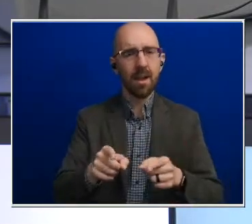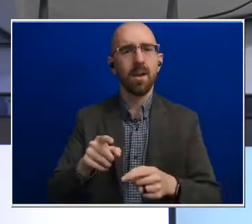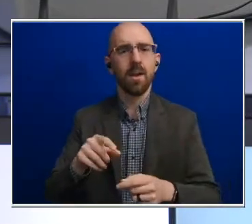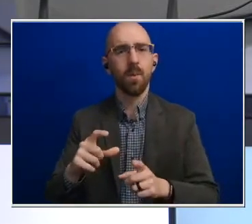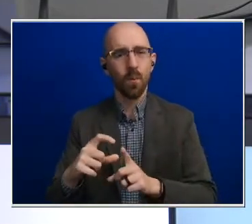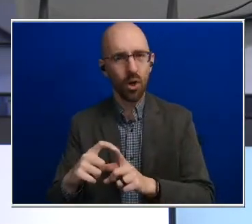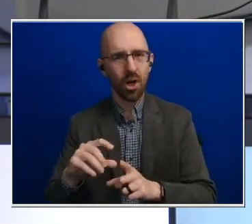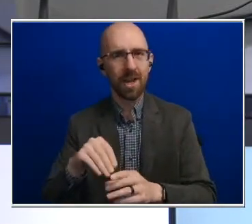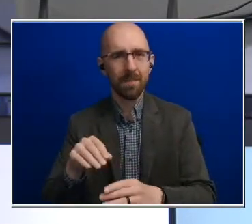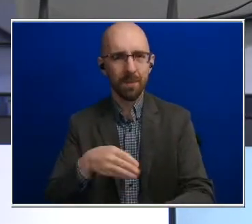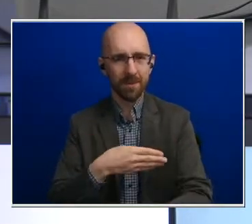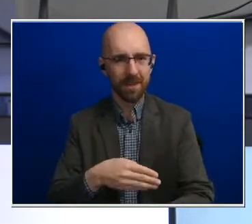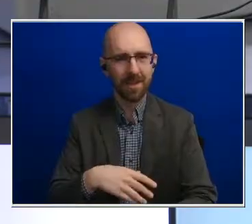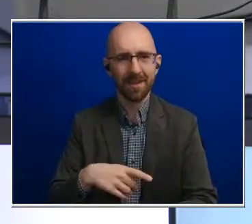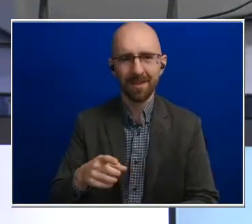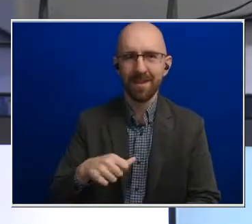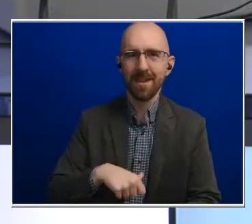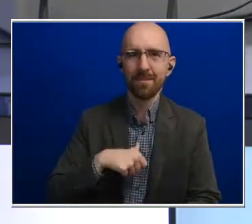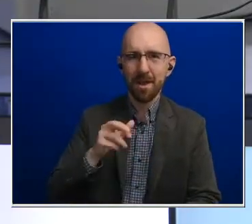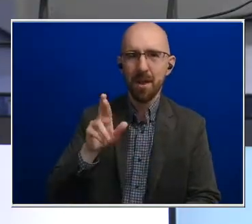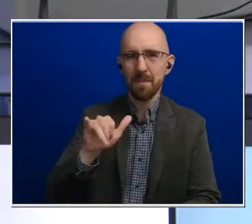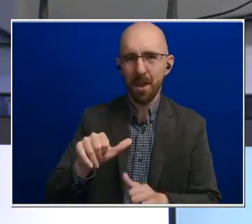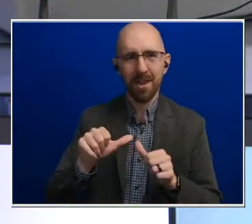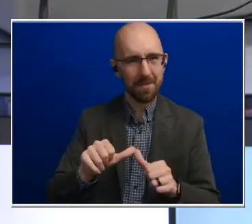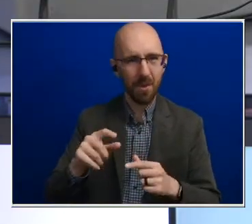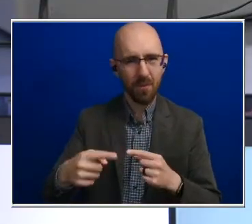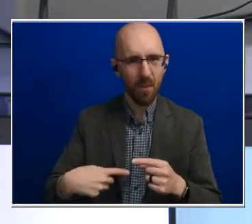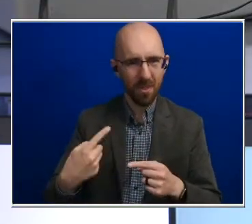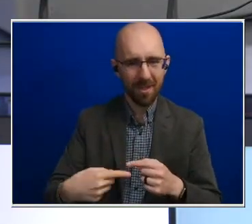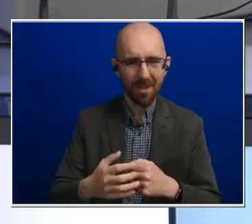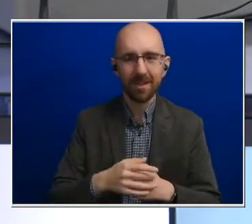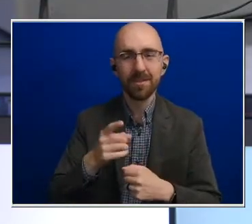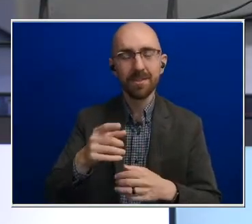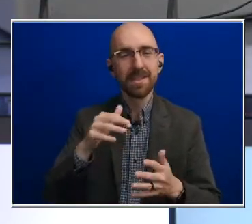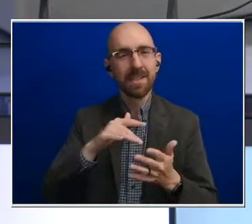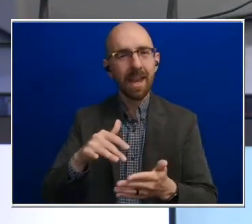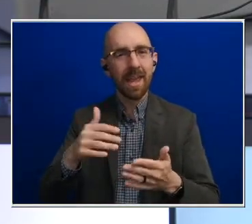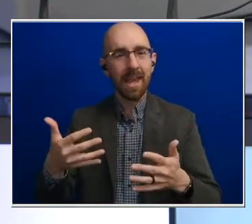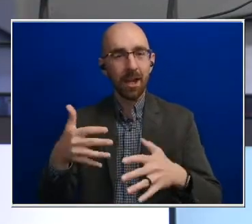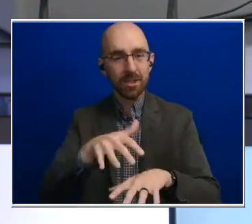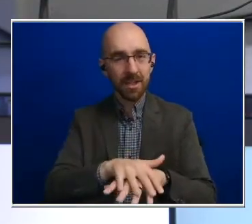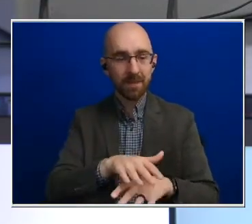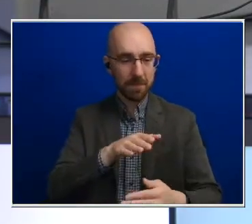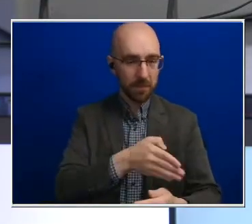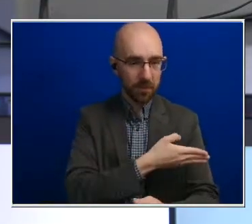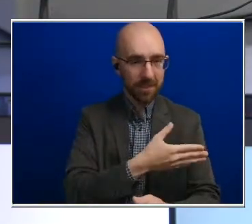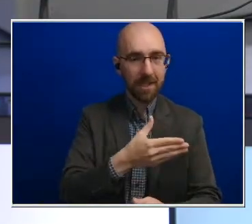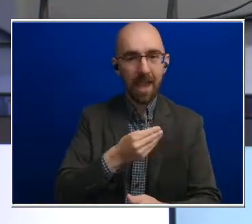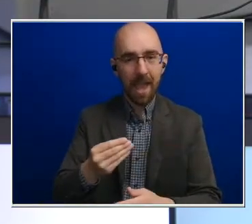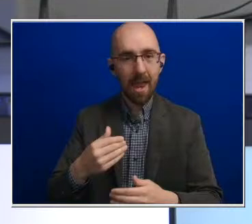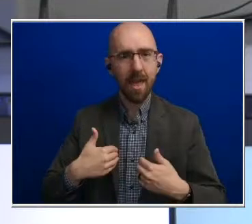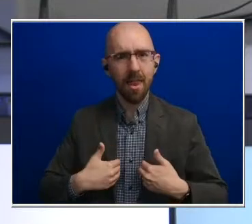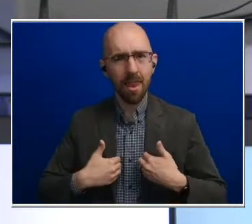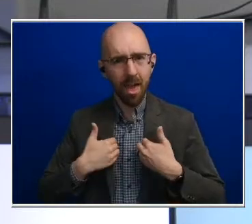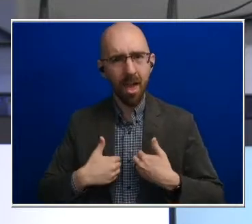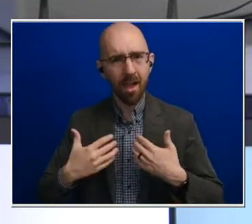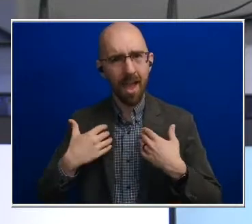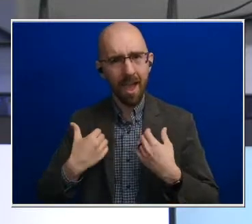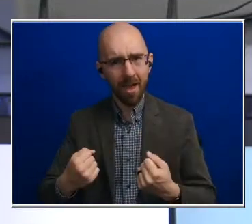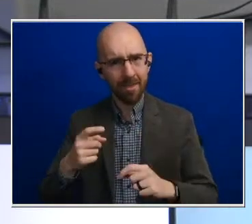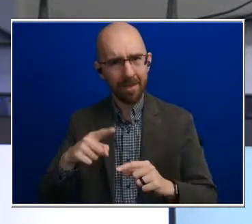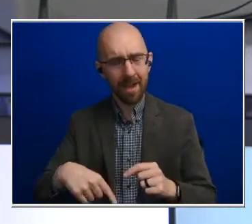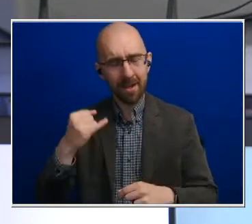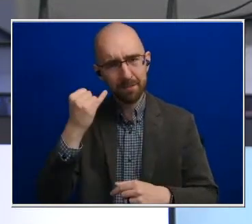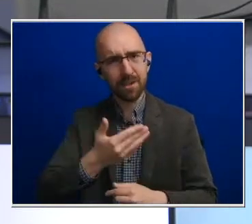There you go. There you go. Now you're also studying the intersection of music and lung health. Yes. I can't imagine a better world. I